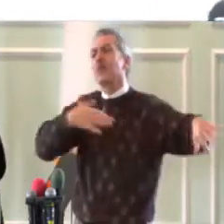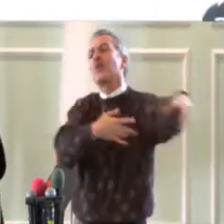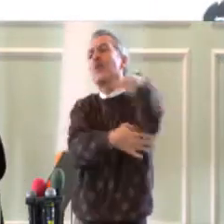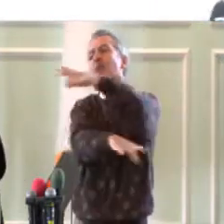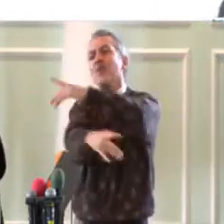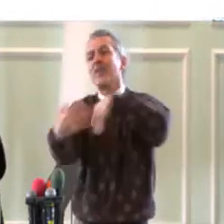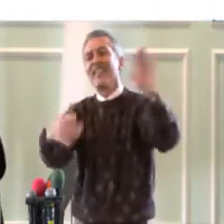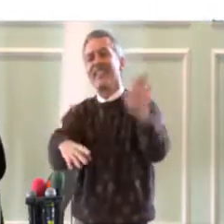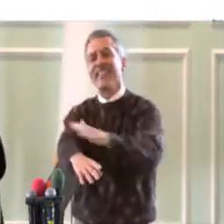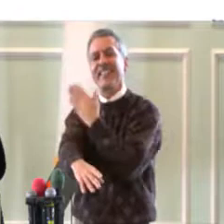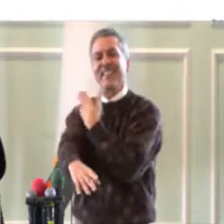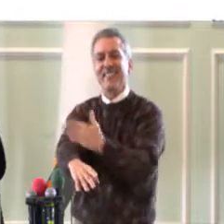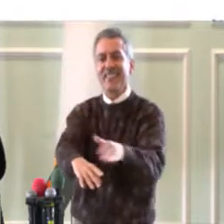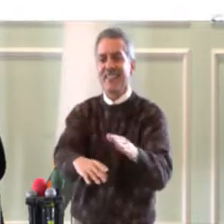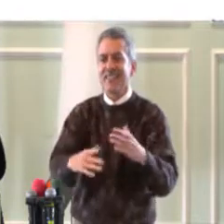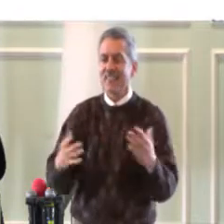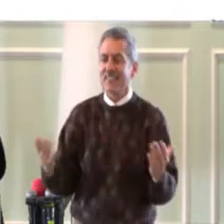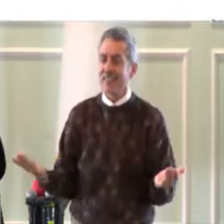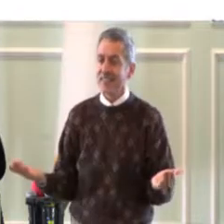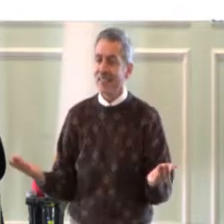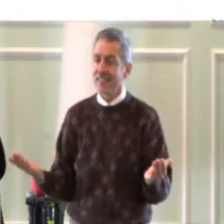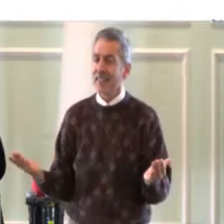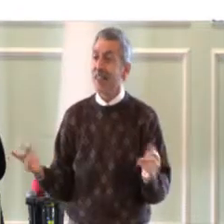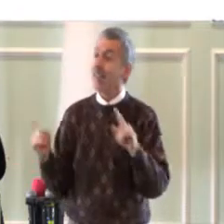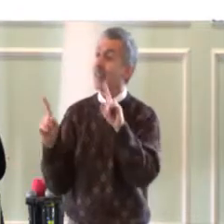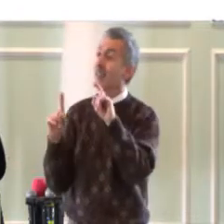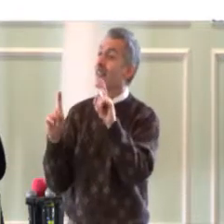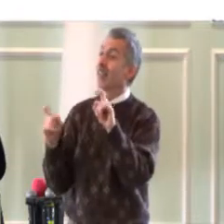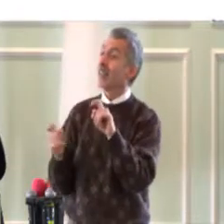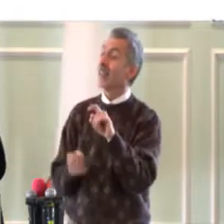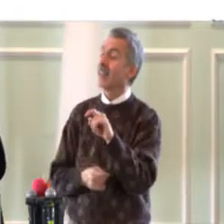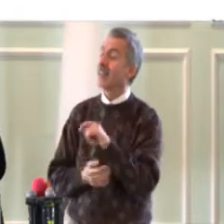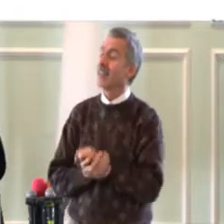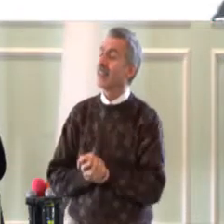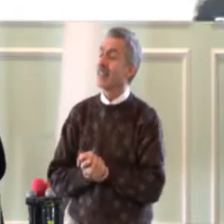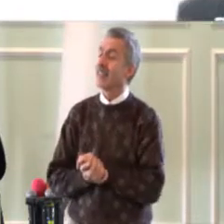God asking Job these questions.